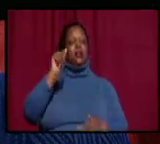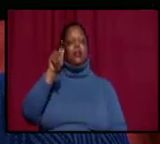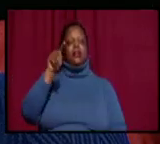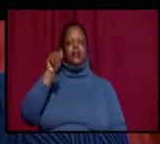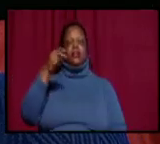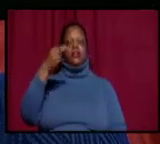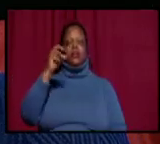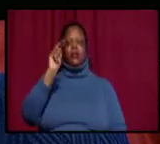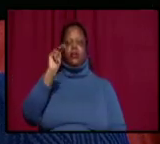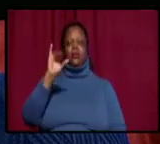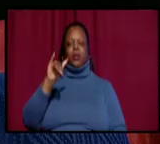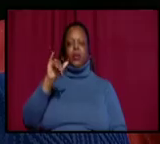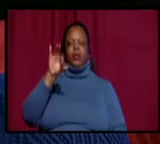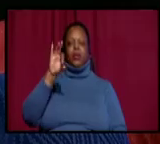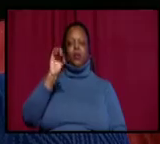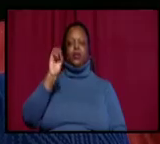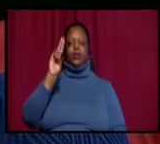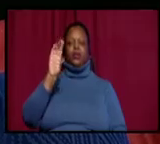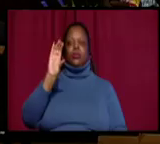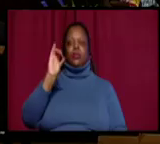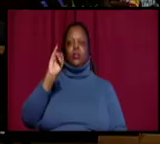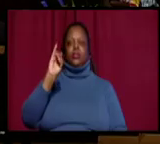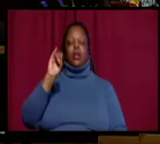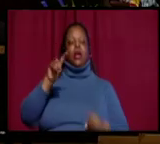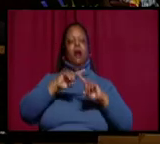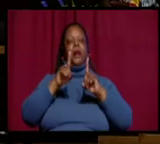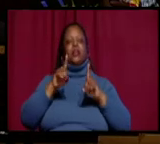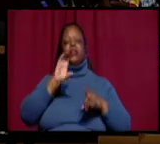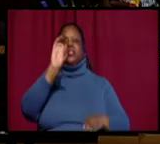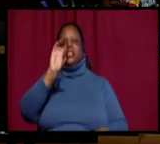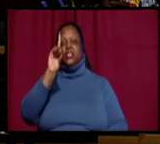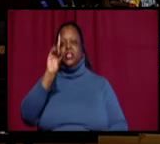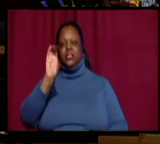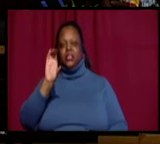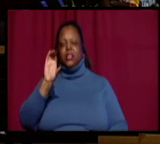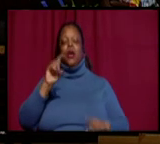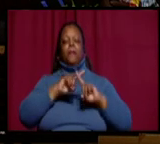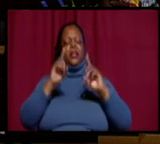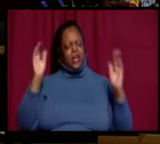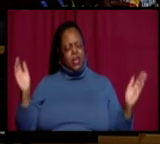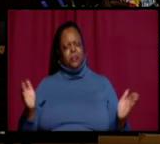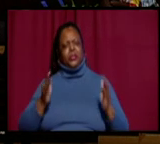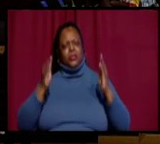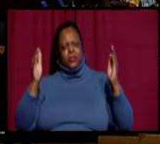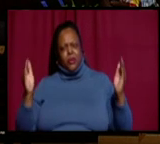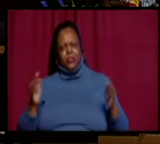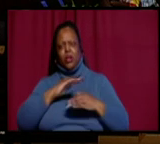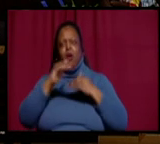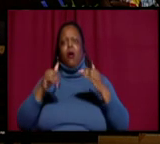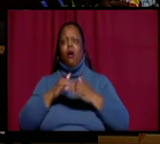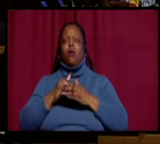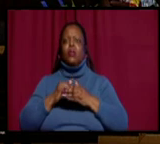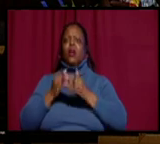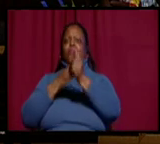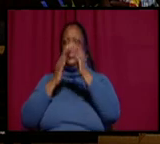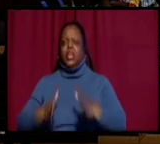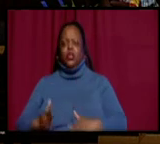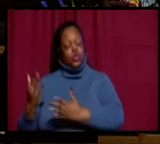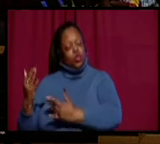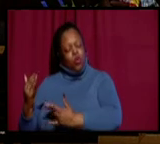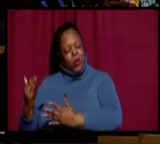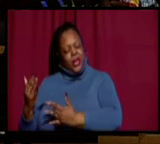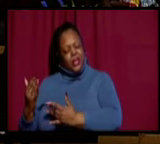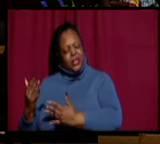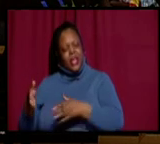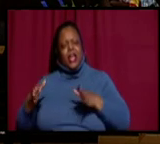very recently with the Center for Disease Control, but he's been encouraging those officials to wait and to let